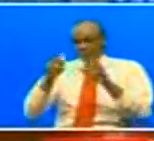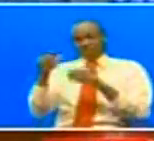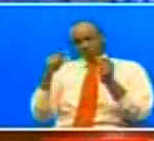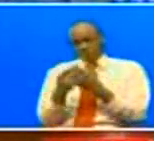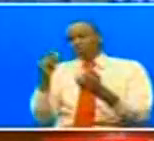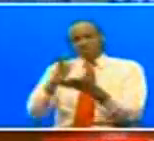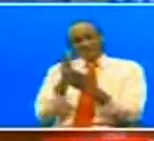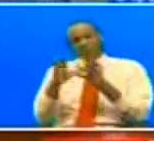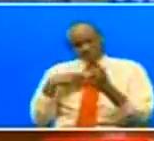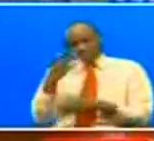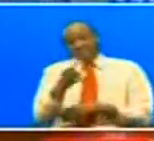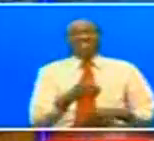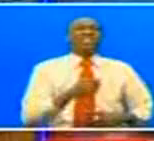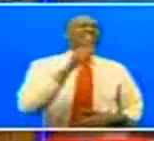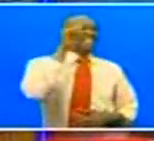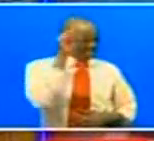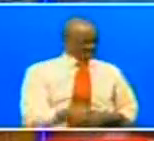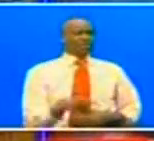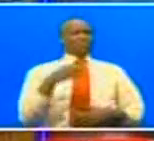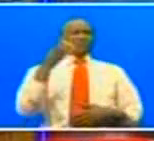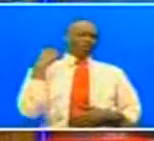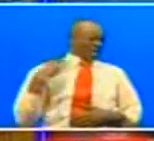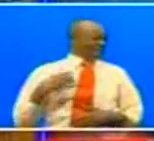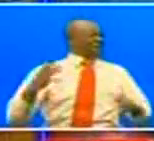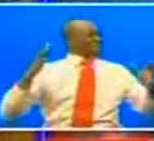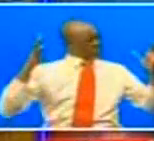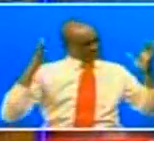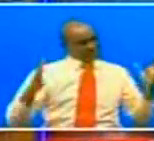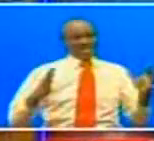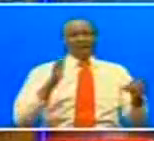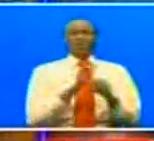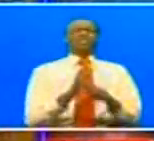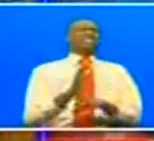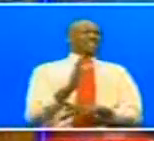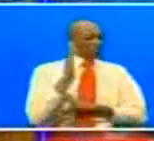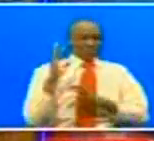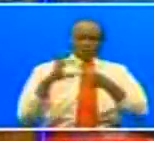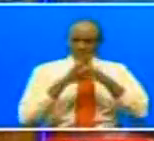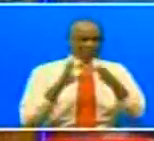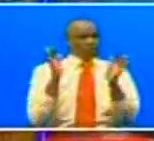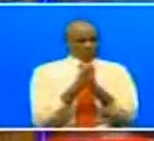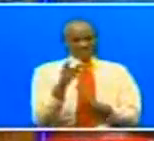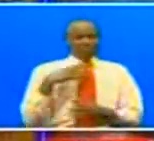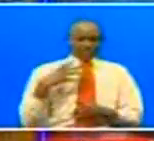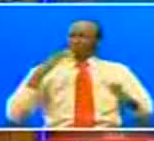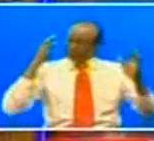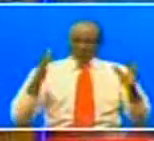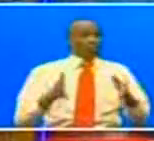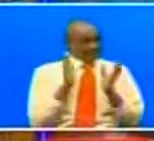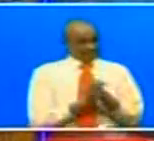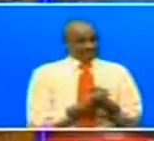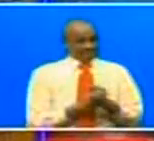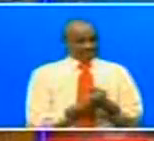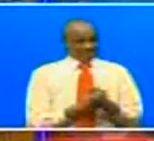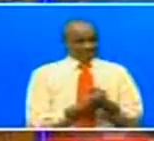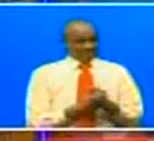locals? Yeah, we do. And look, there is an enormous amount of security cooperation that happens between our two countries, as you would